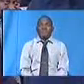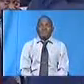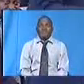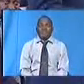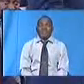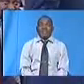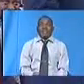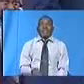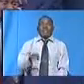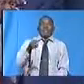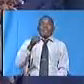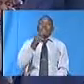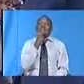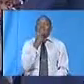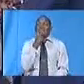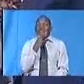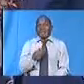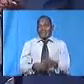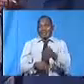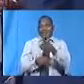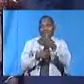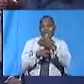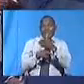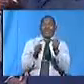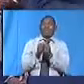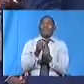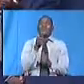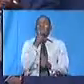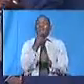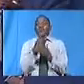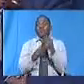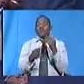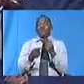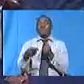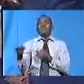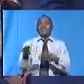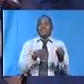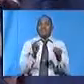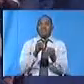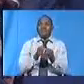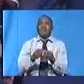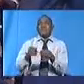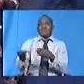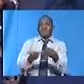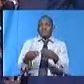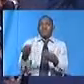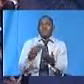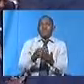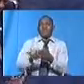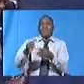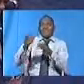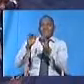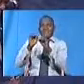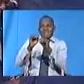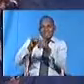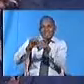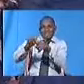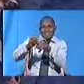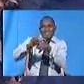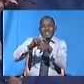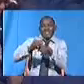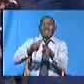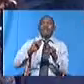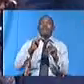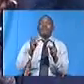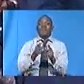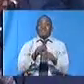Dr. Baumia and the first petitioner must have spent resources training these polling agents to protect their interests at